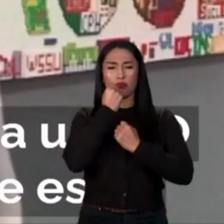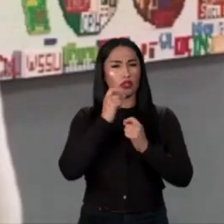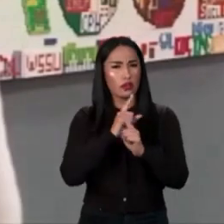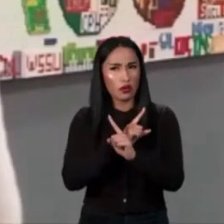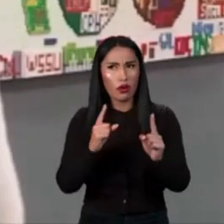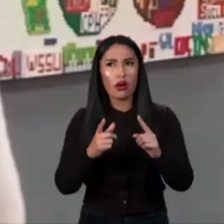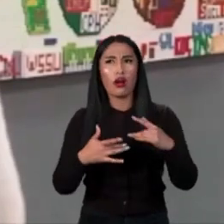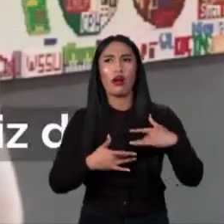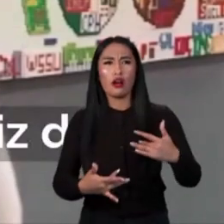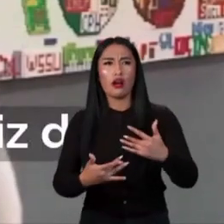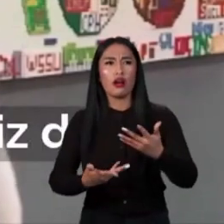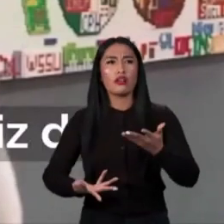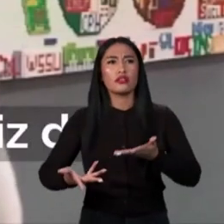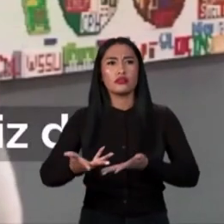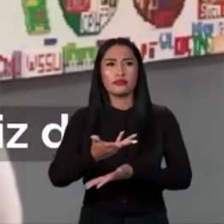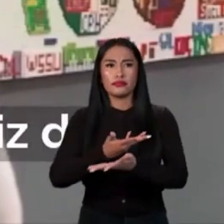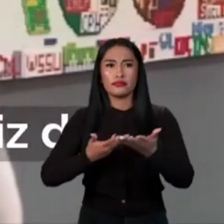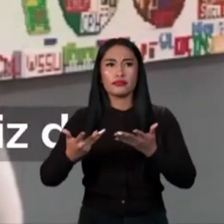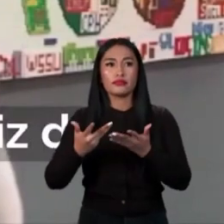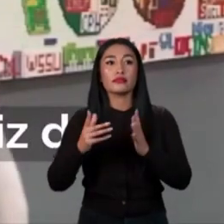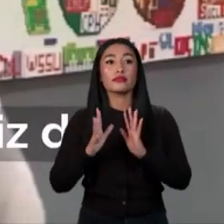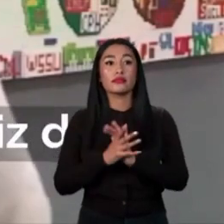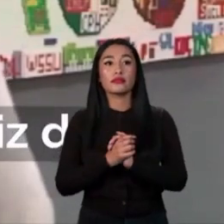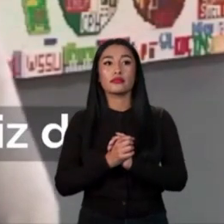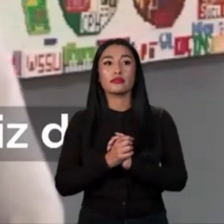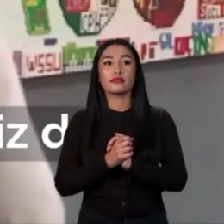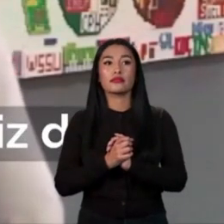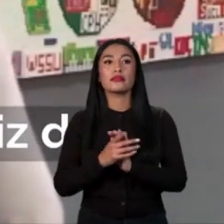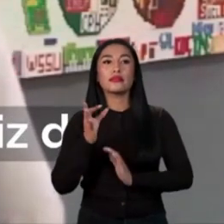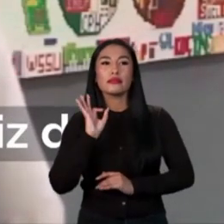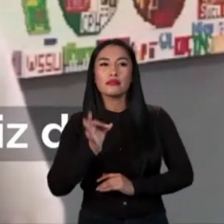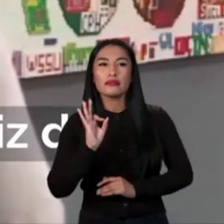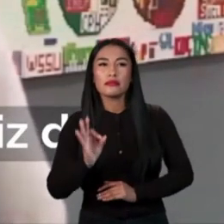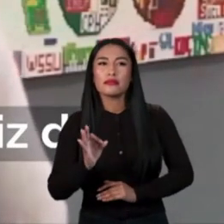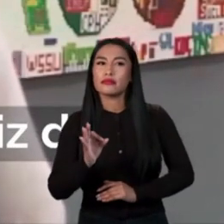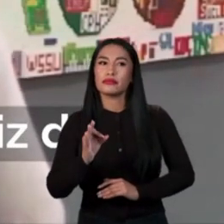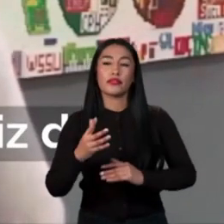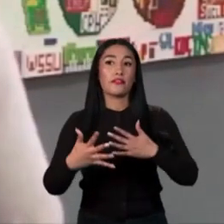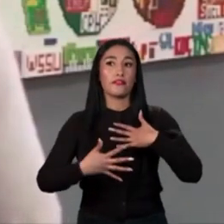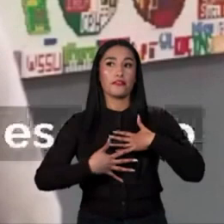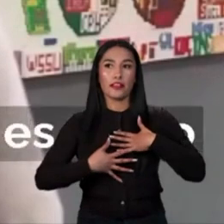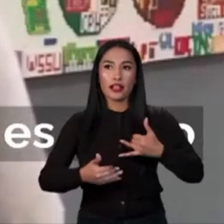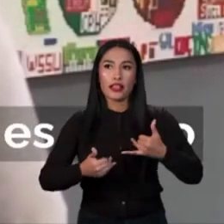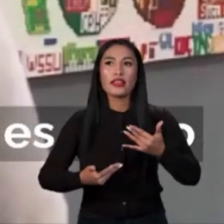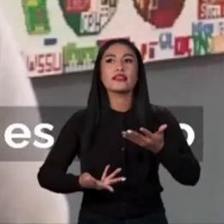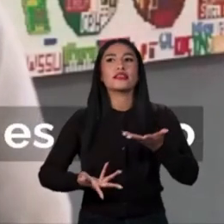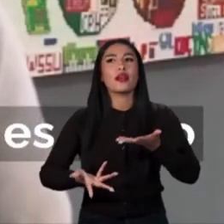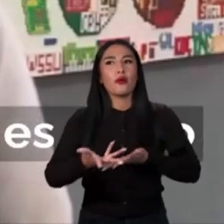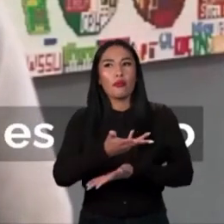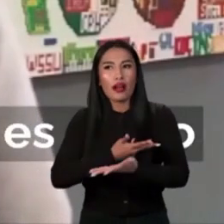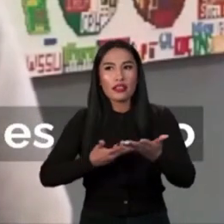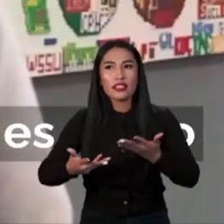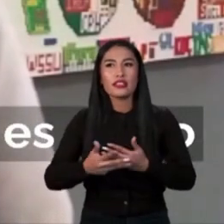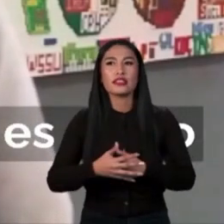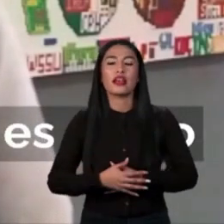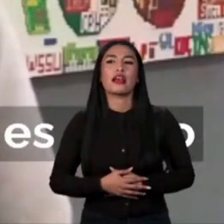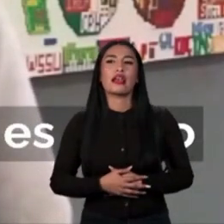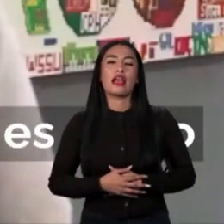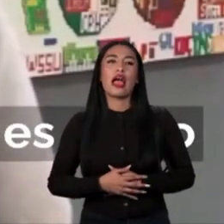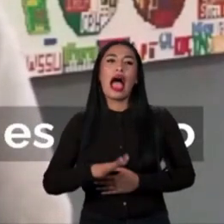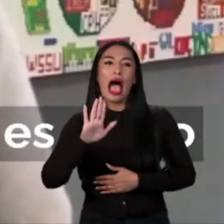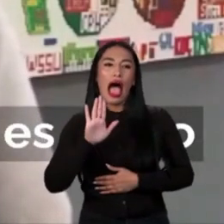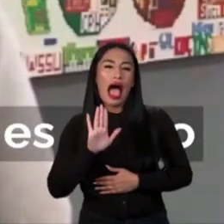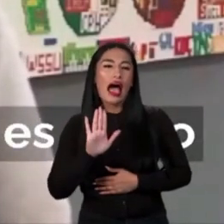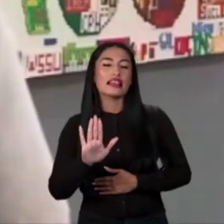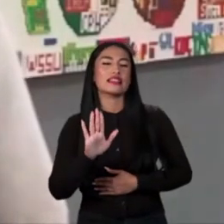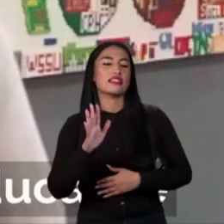did you do that? That CIO will almost always be happy to share, this is how I did it, you know, and this